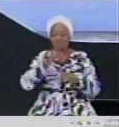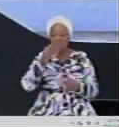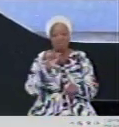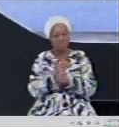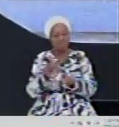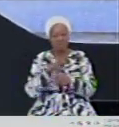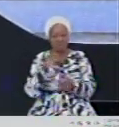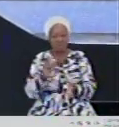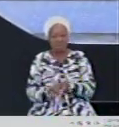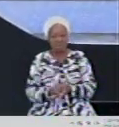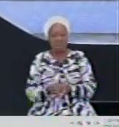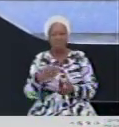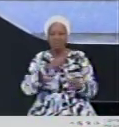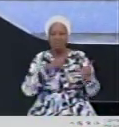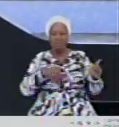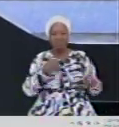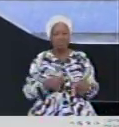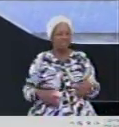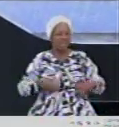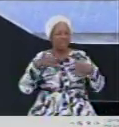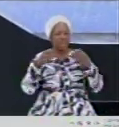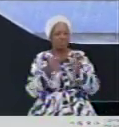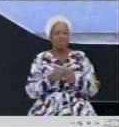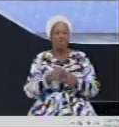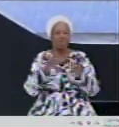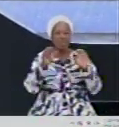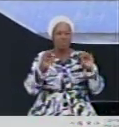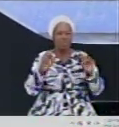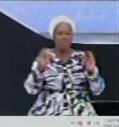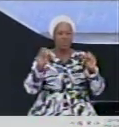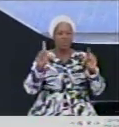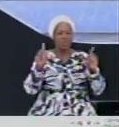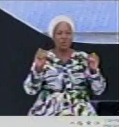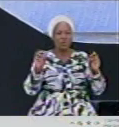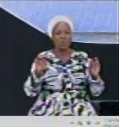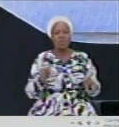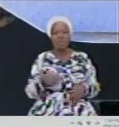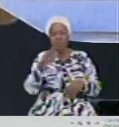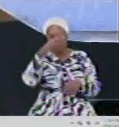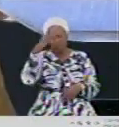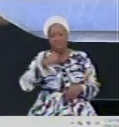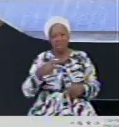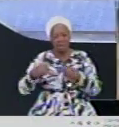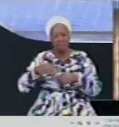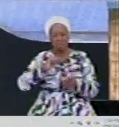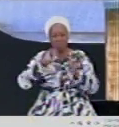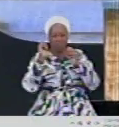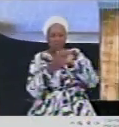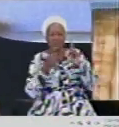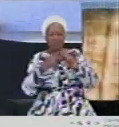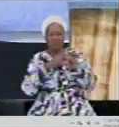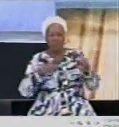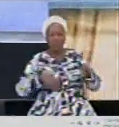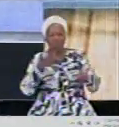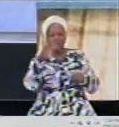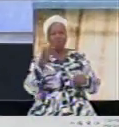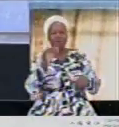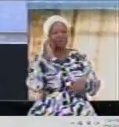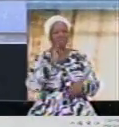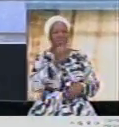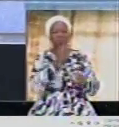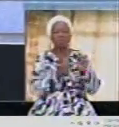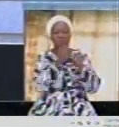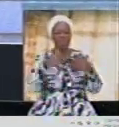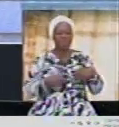was angry with Solomon because his heart was turned from the Lord, God of Israel, which had